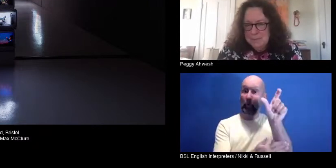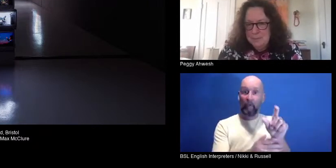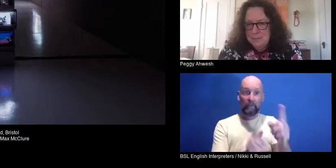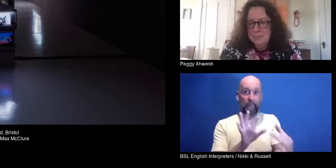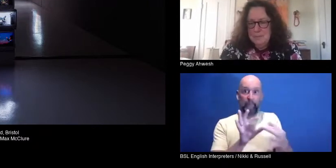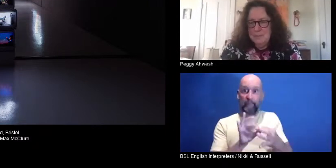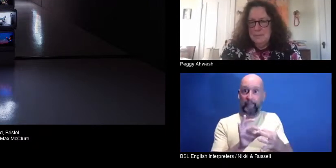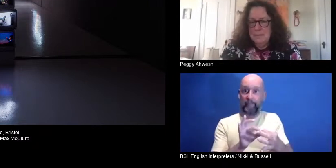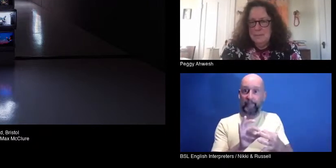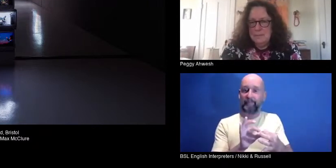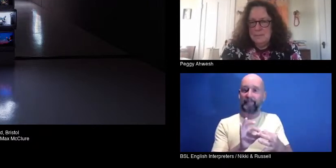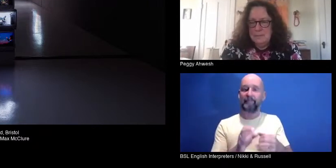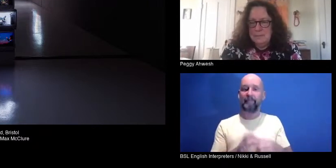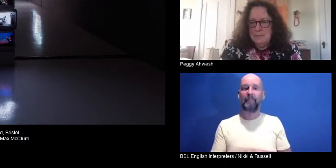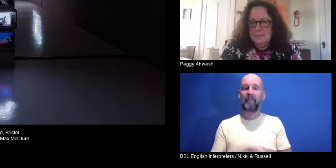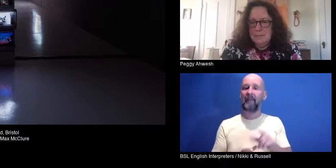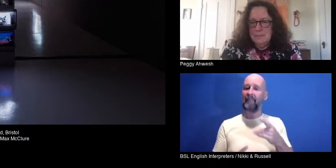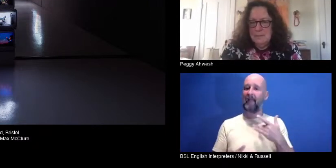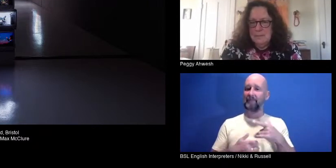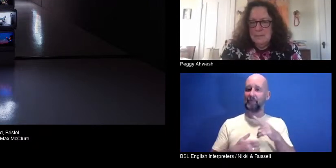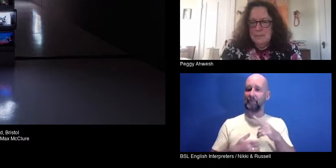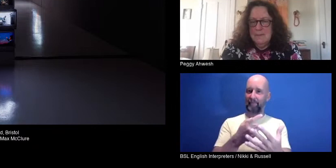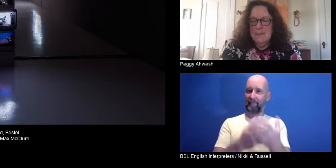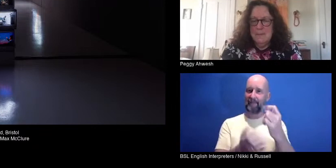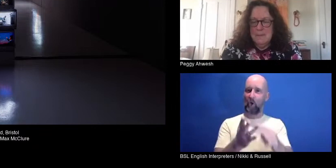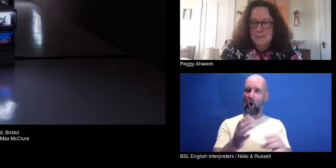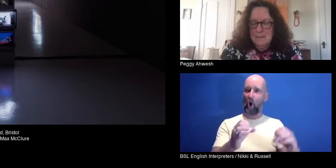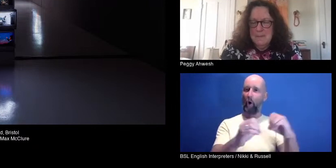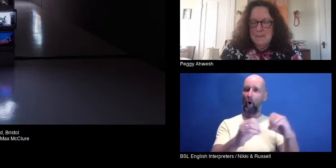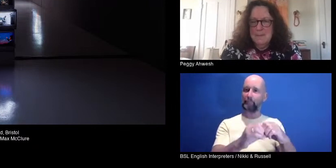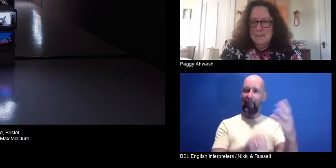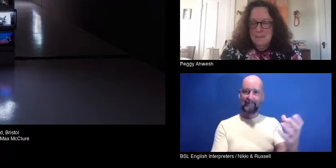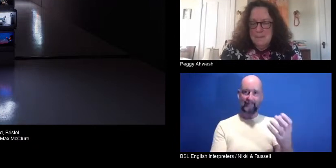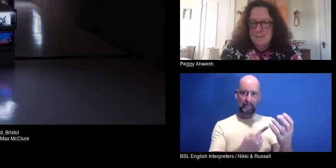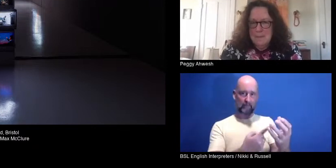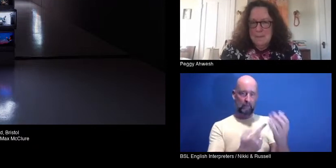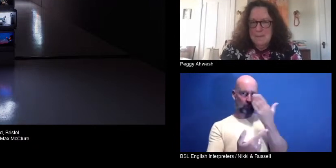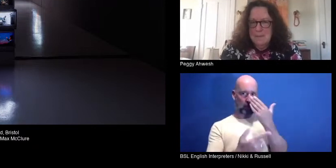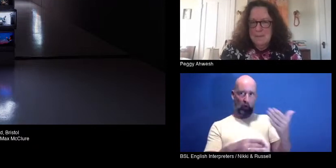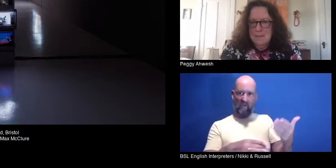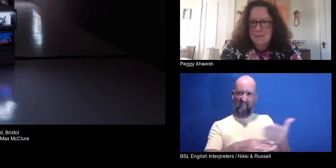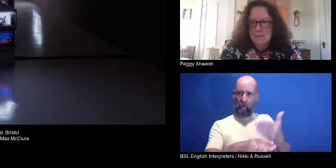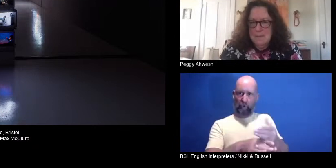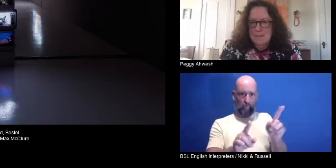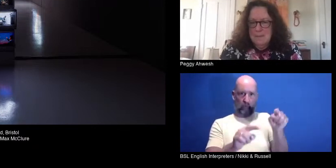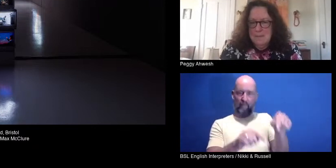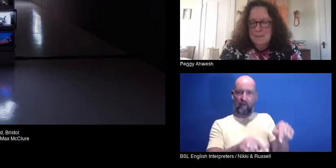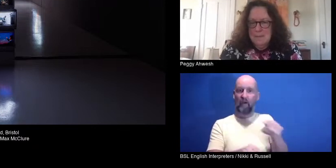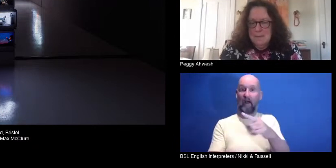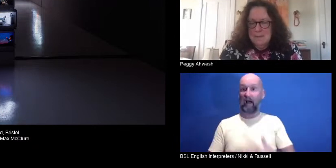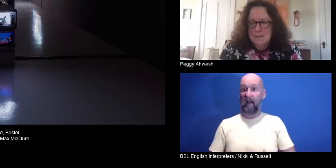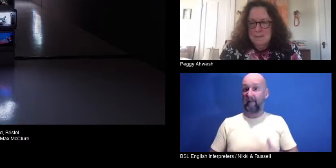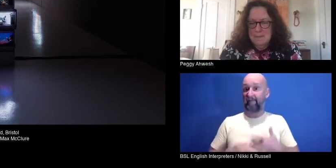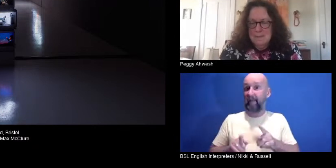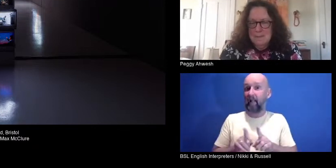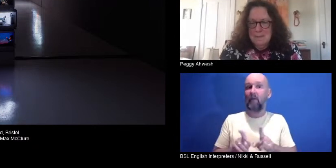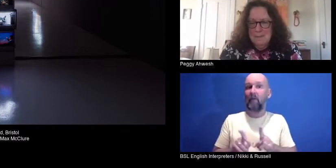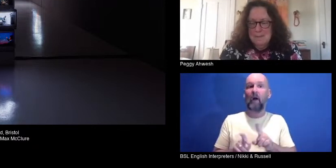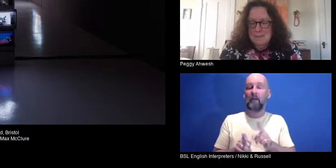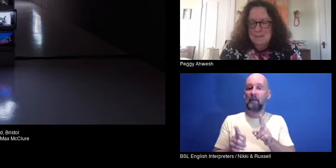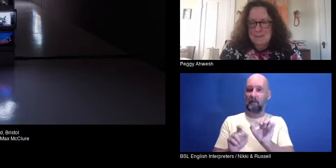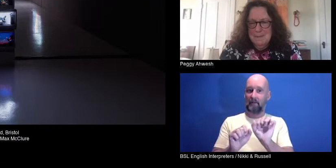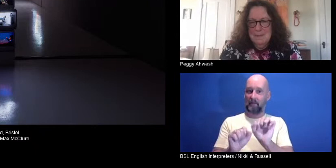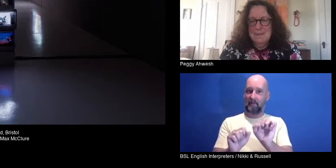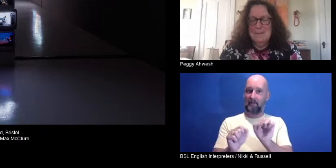very interesting about like finding an object and not knowing its function, because in a way, that's sort of how I feel about the